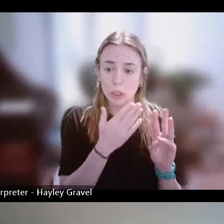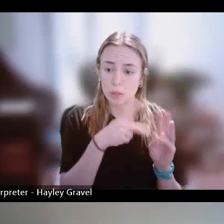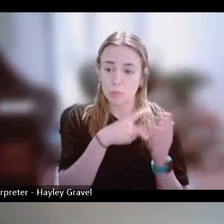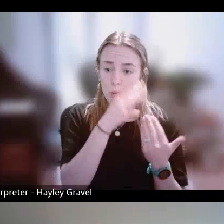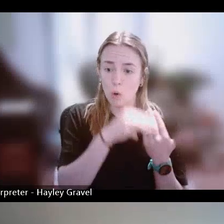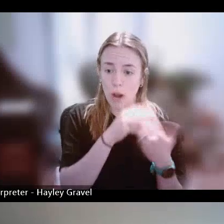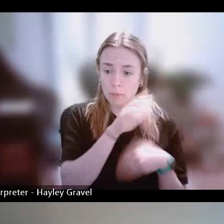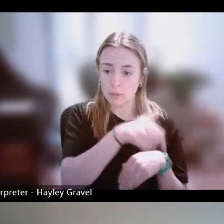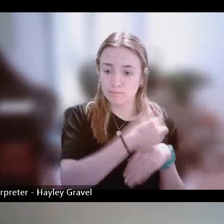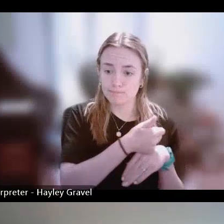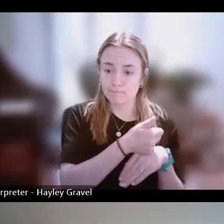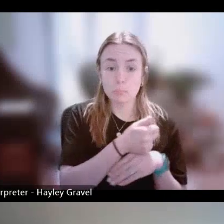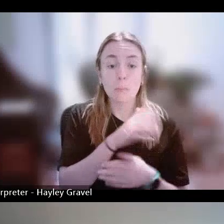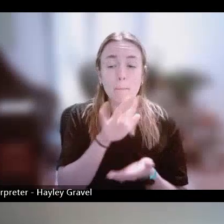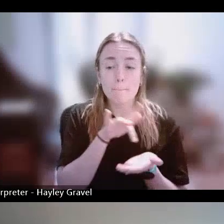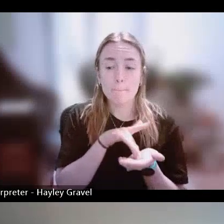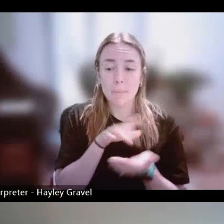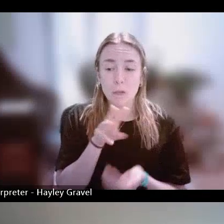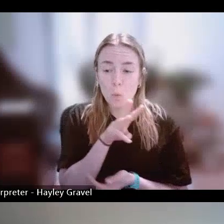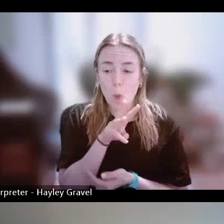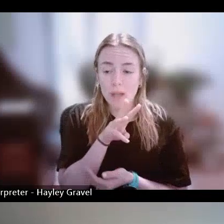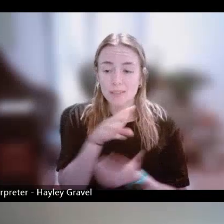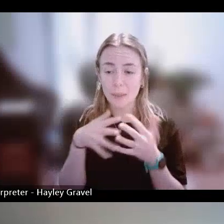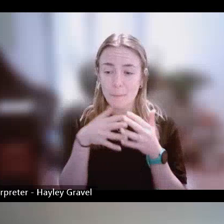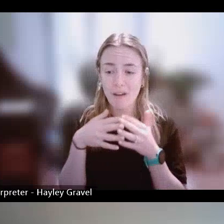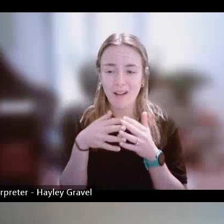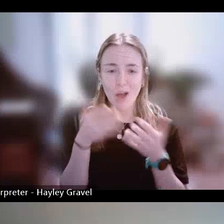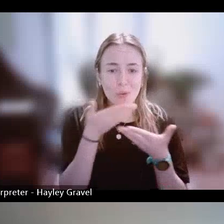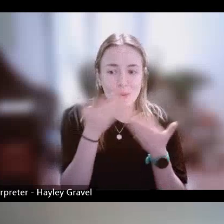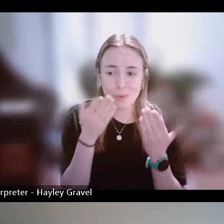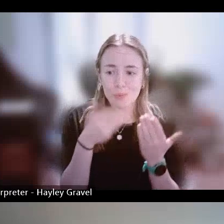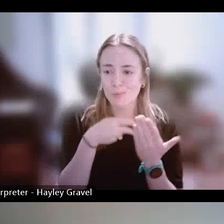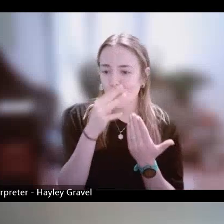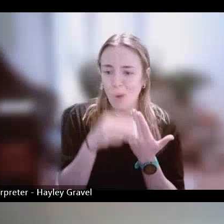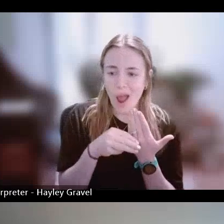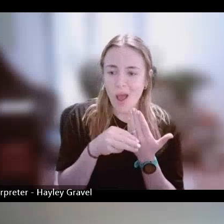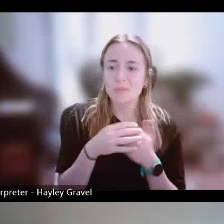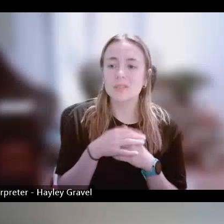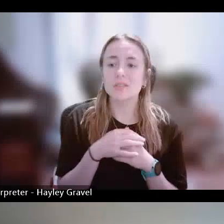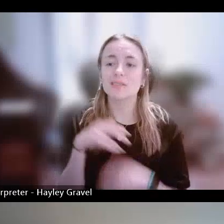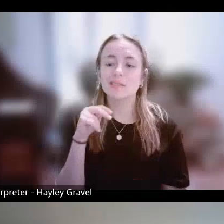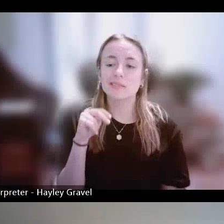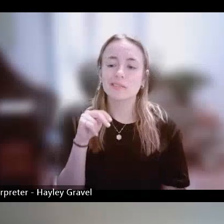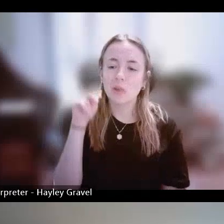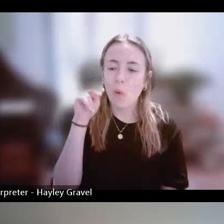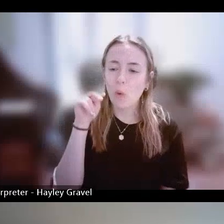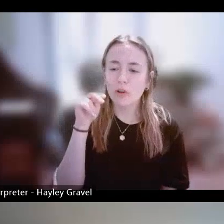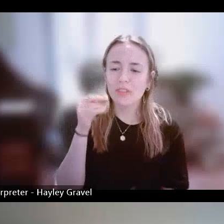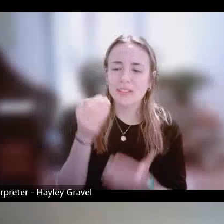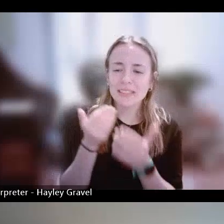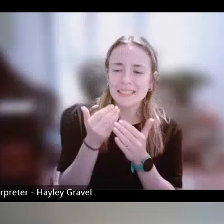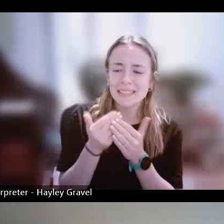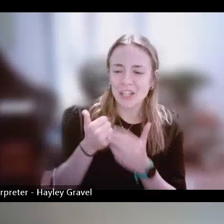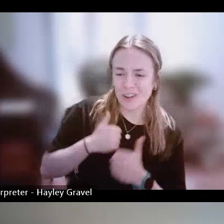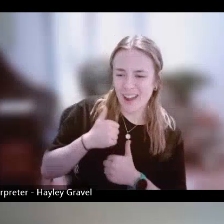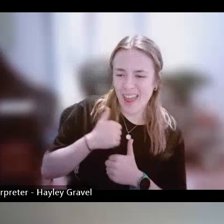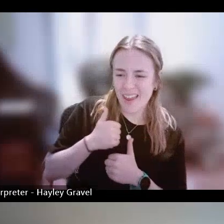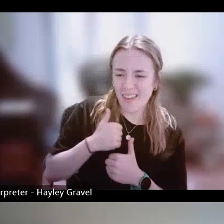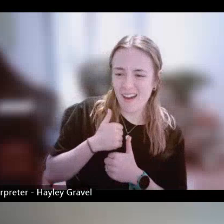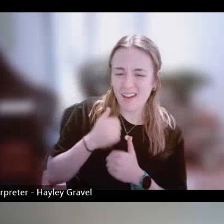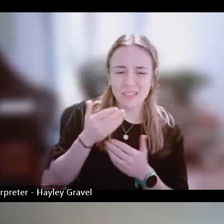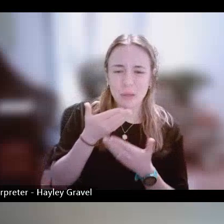Midwest do not have any programs in place. A lot of places north near the Canadian border also do not have a lot